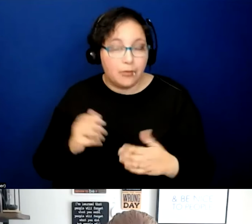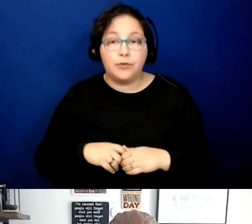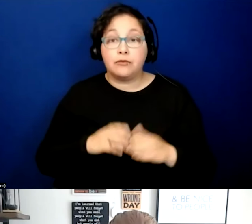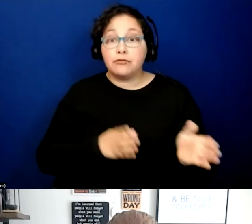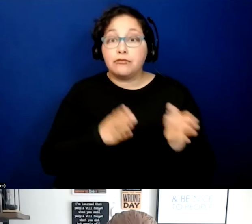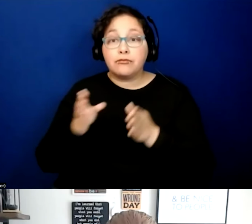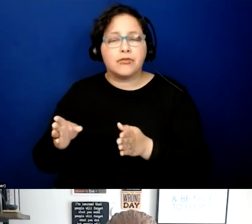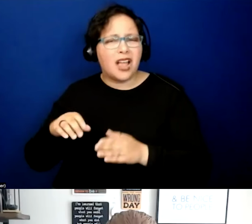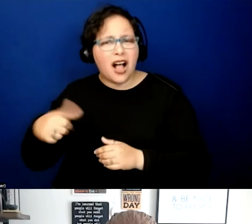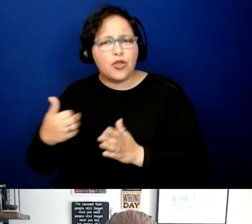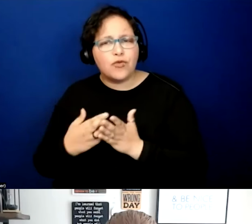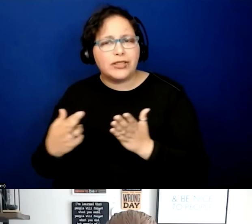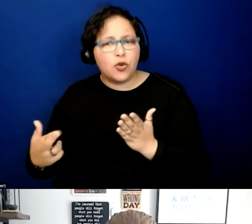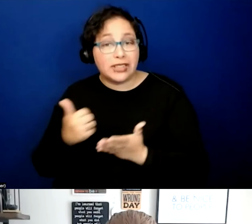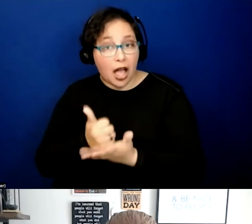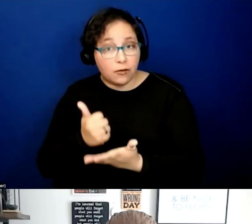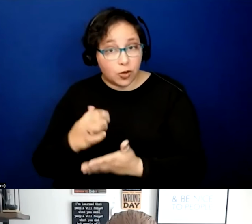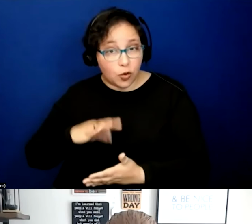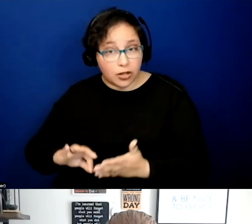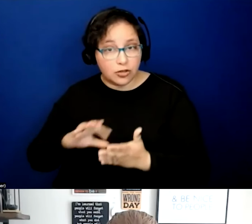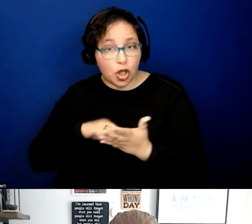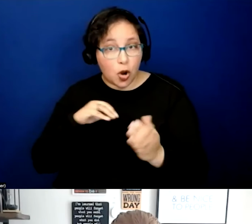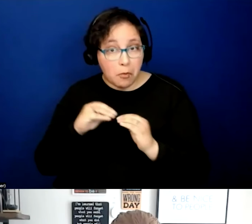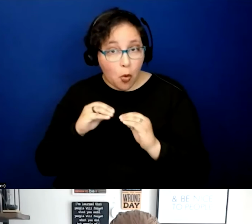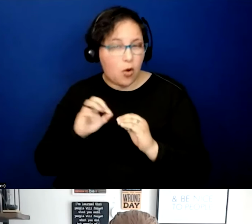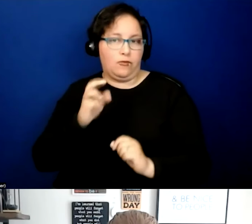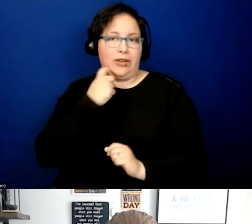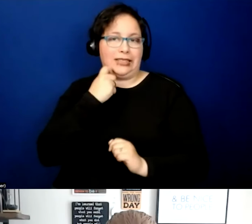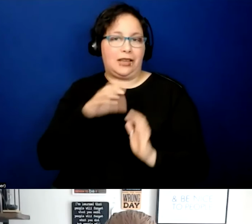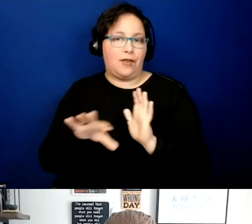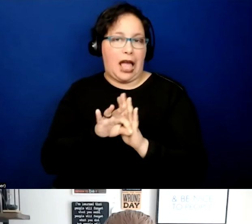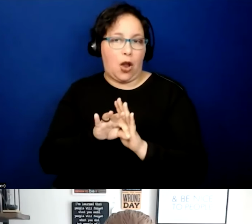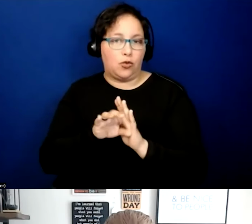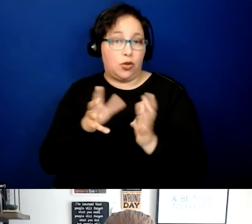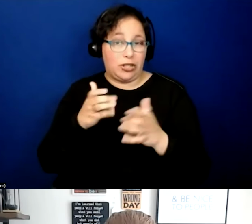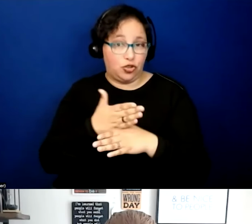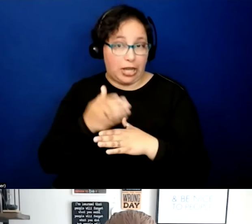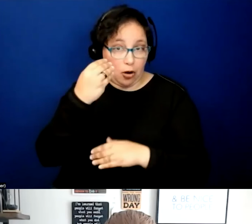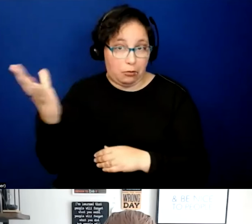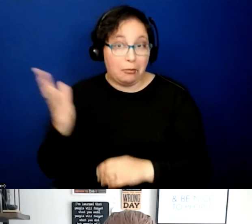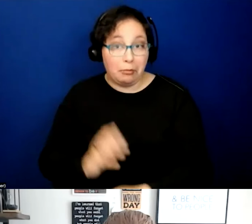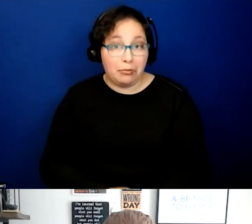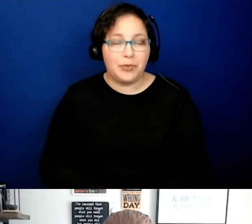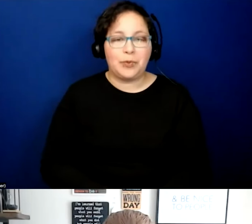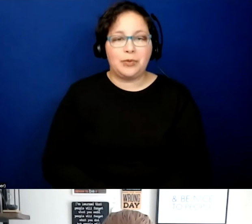resources that were helpful to you in learning more, or that you've recently found really helpful in your work?